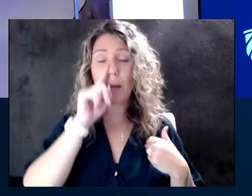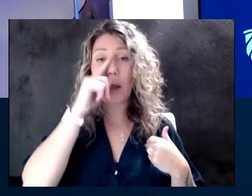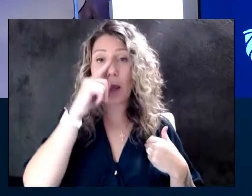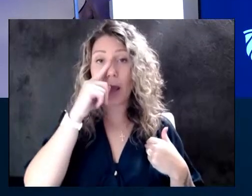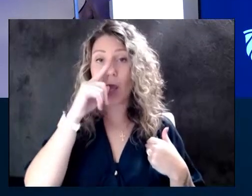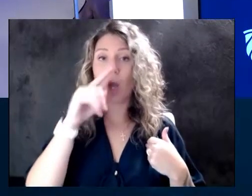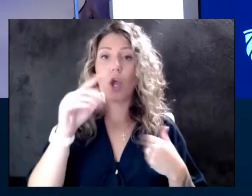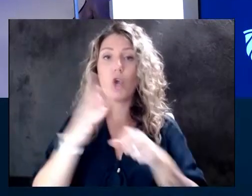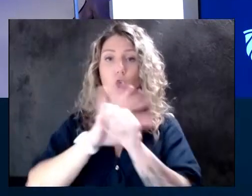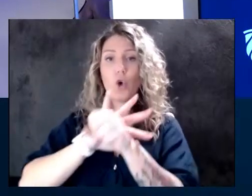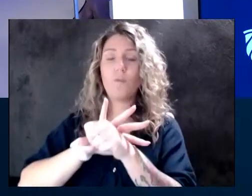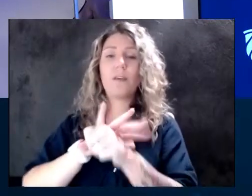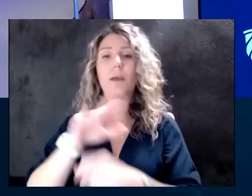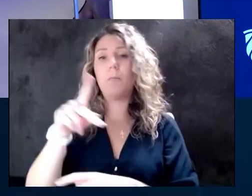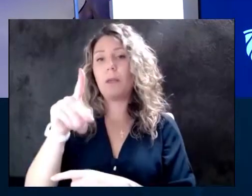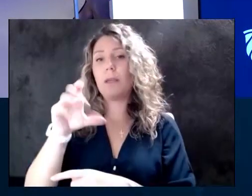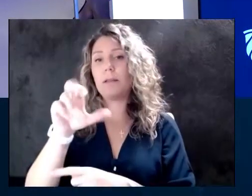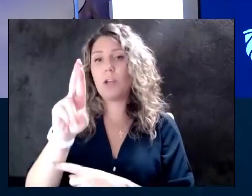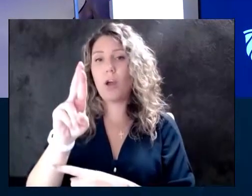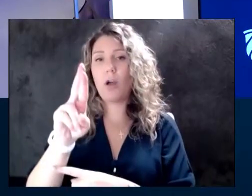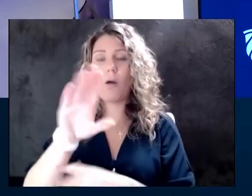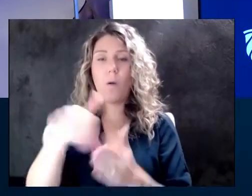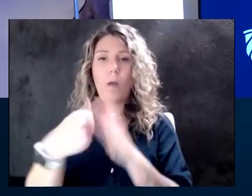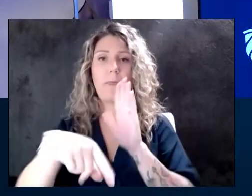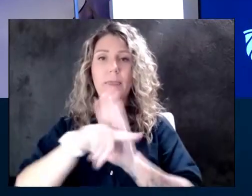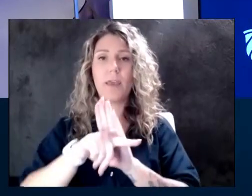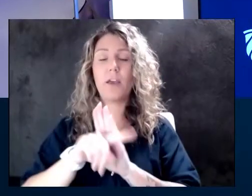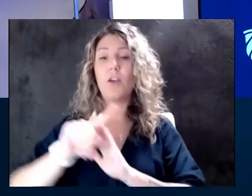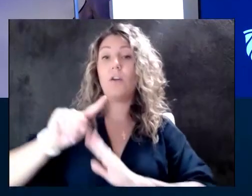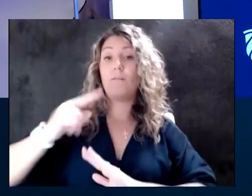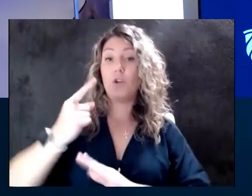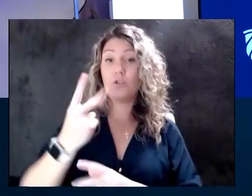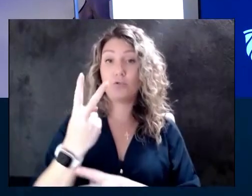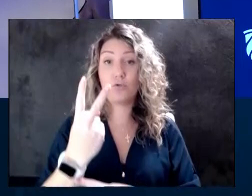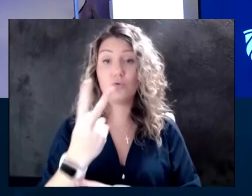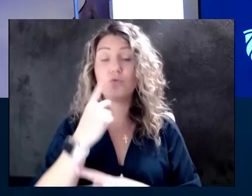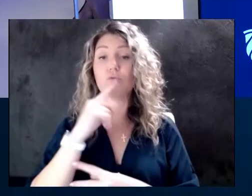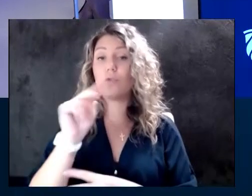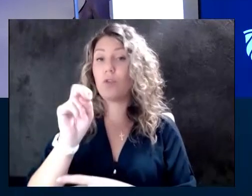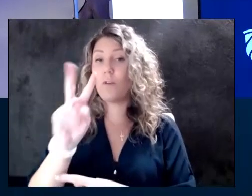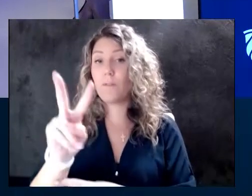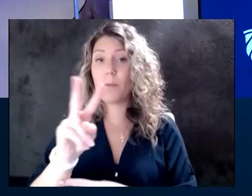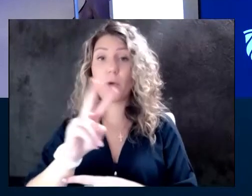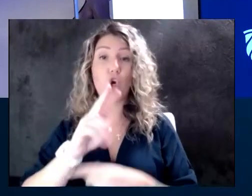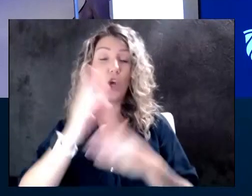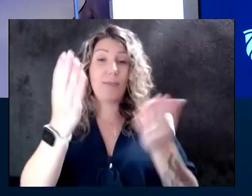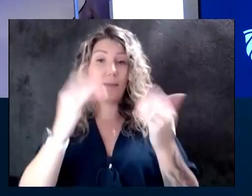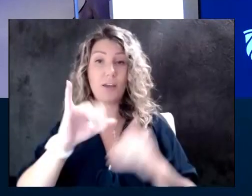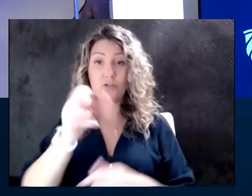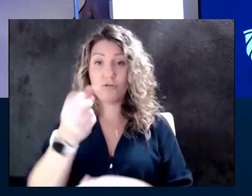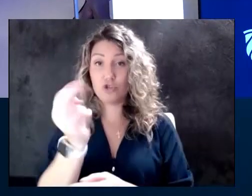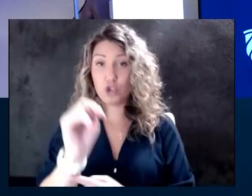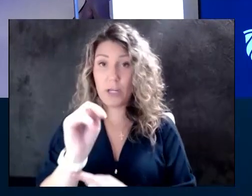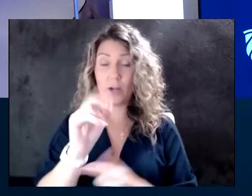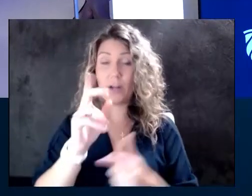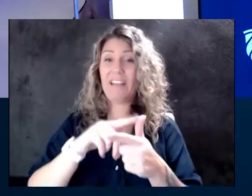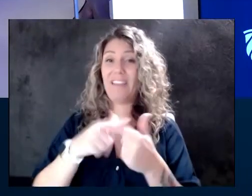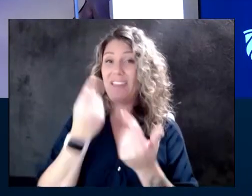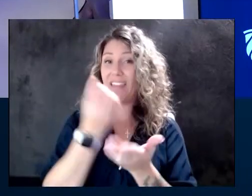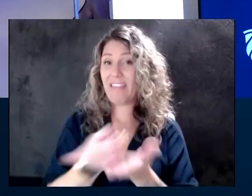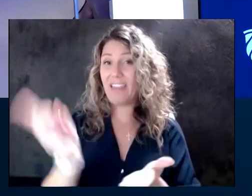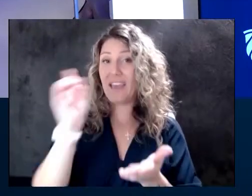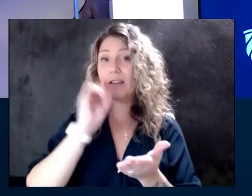first 2 in November and then in January said negative for COVID, flu, and RSV. The one done last week just said negative for